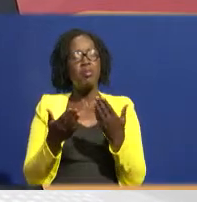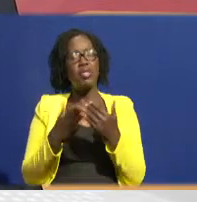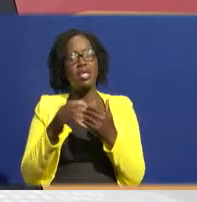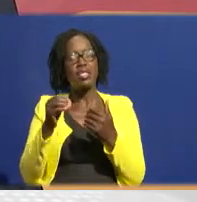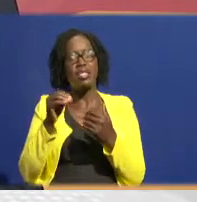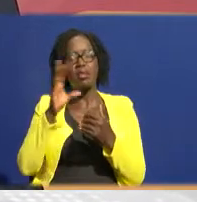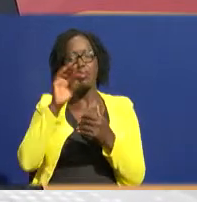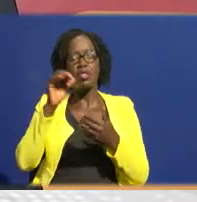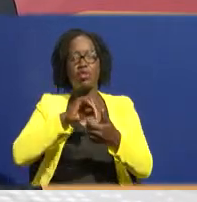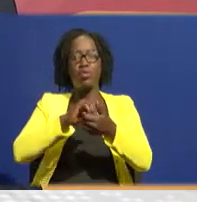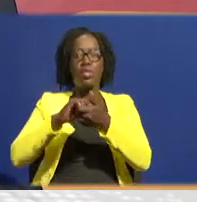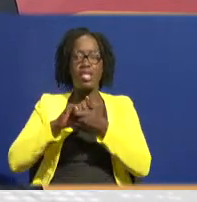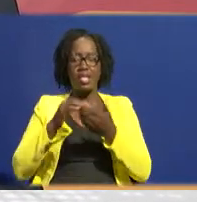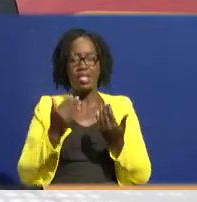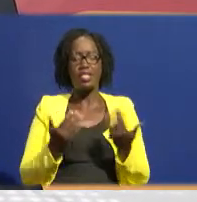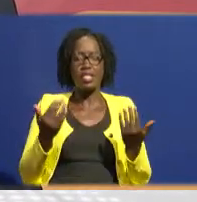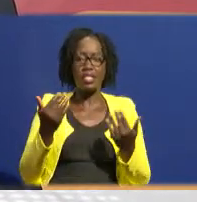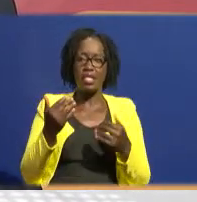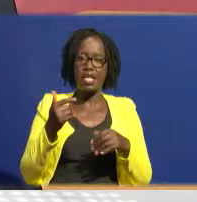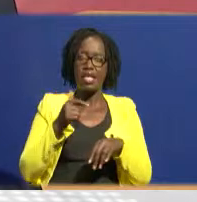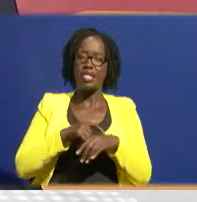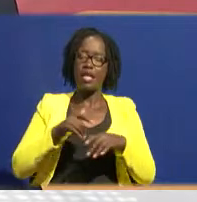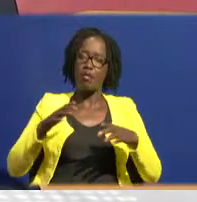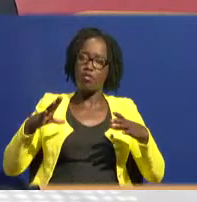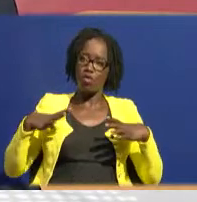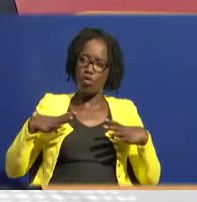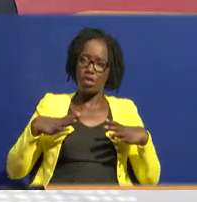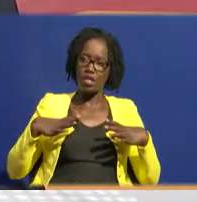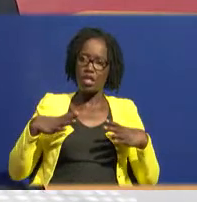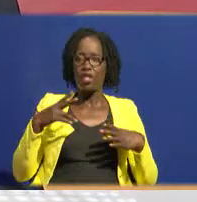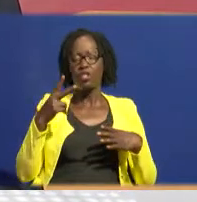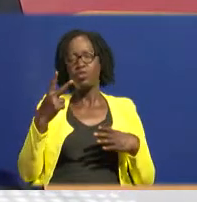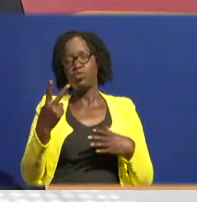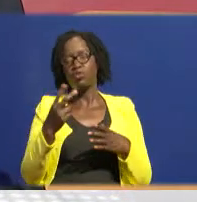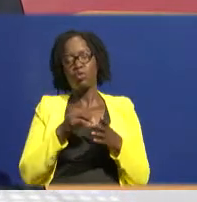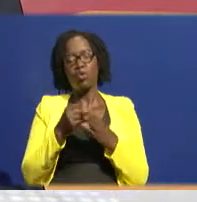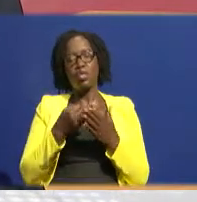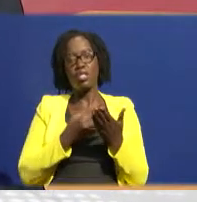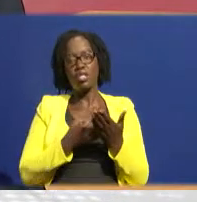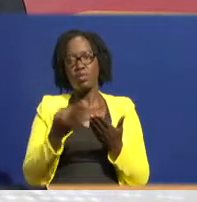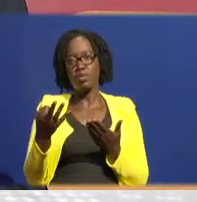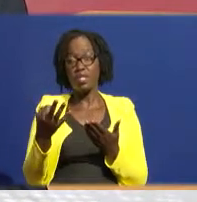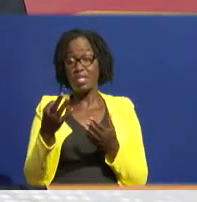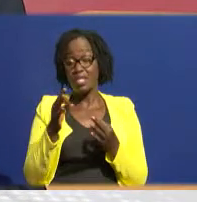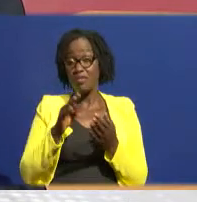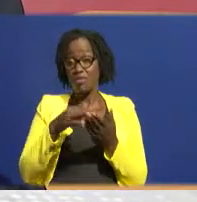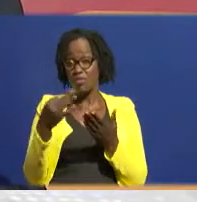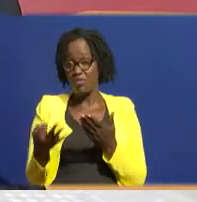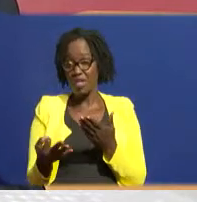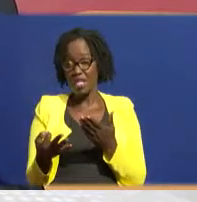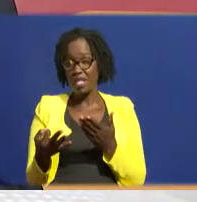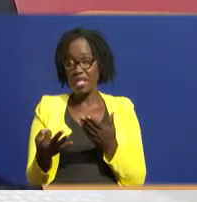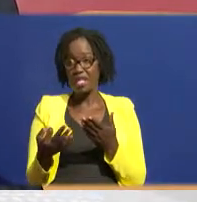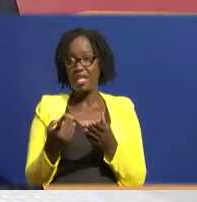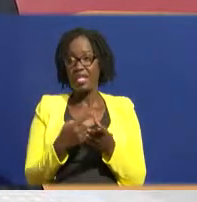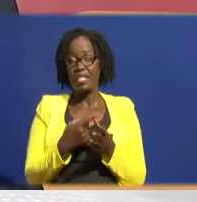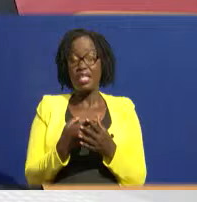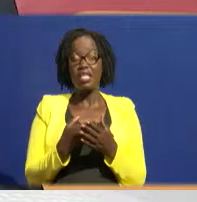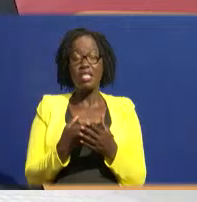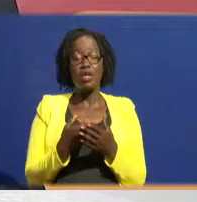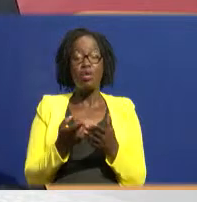to engage their children when they are in holiday for 2 or 3 weeks. If we don't do so, we are going to enter into